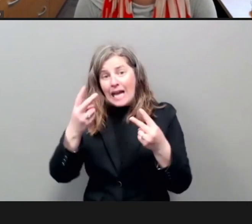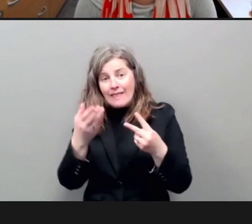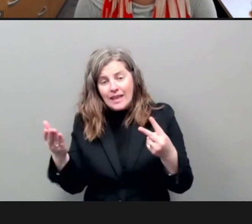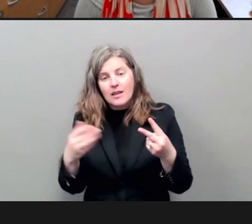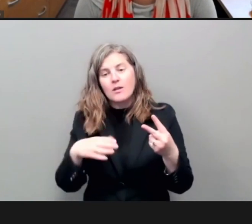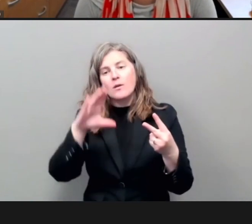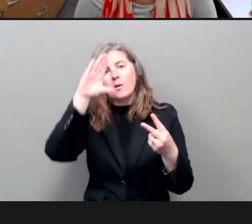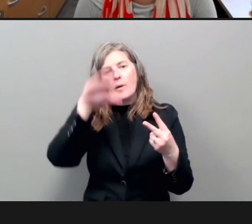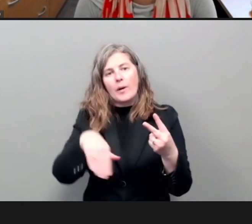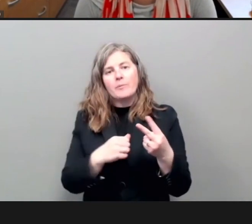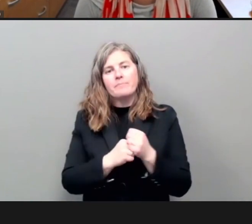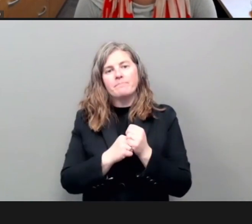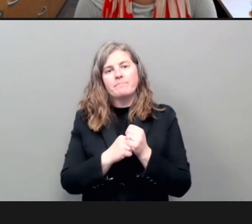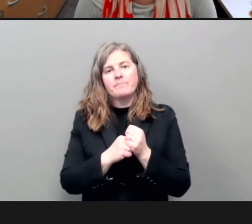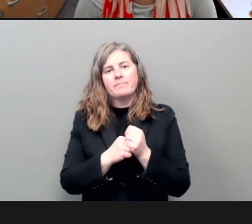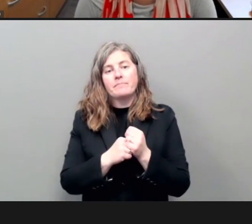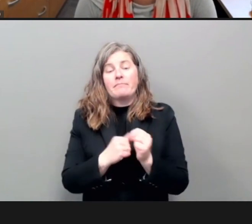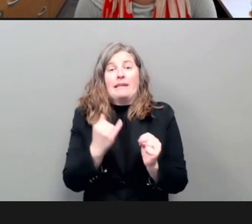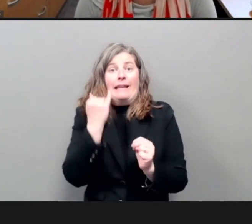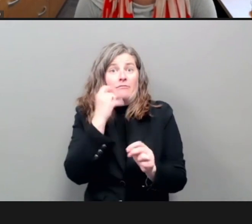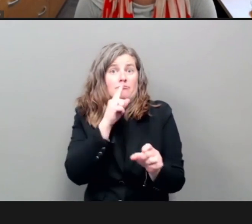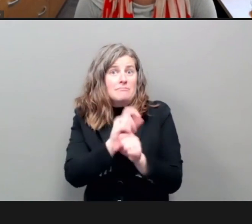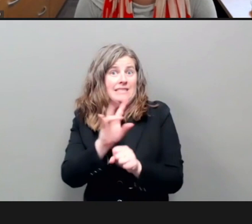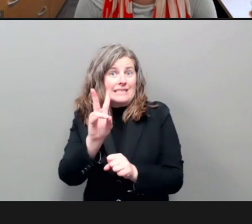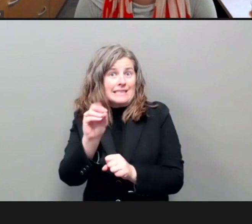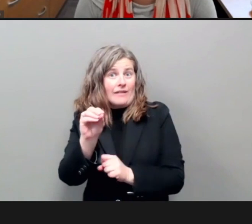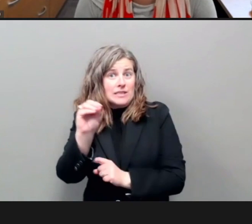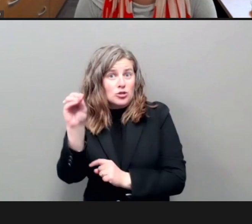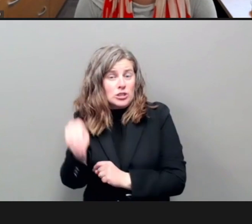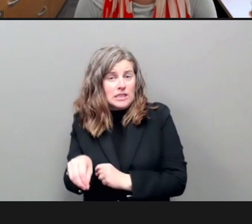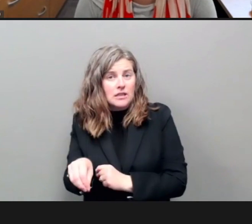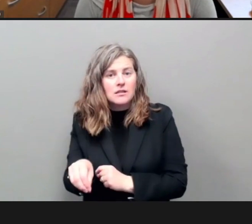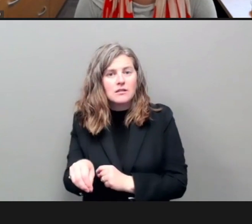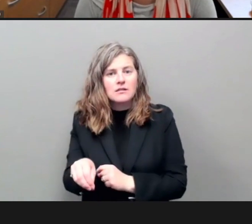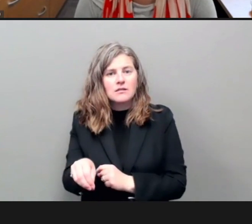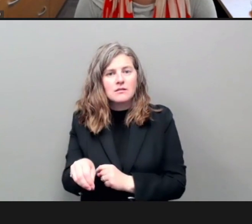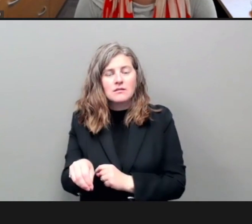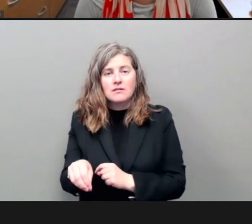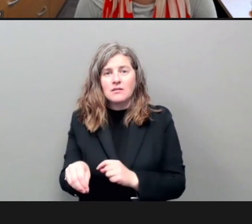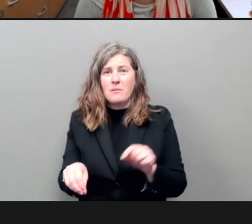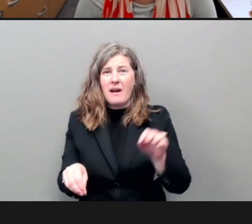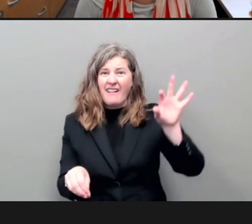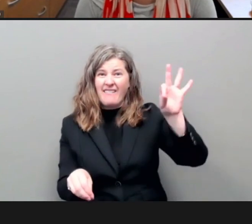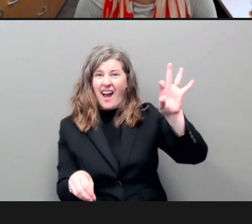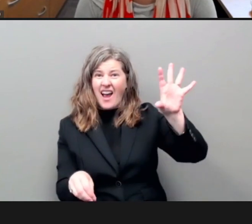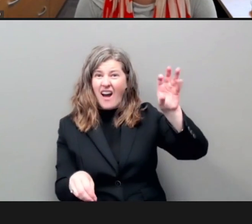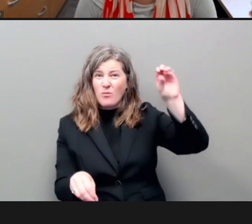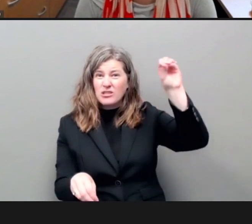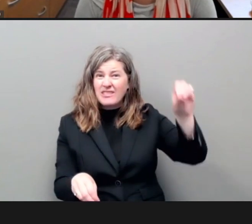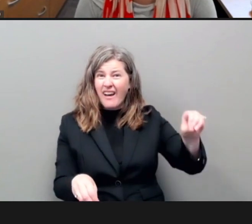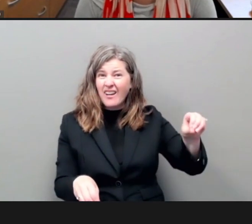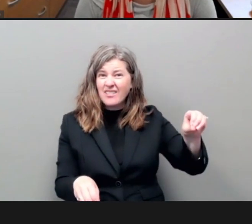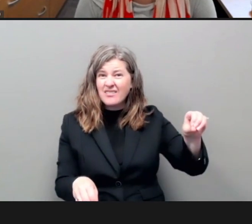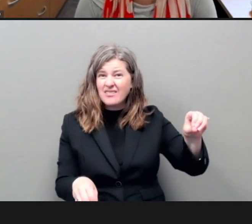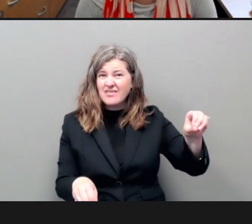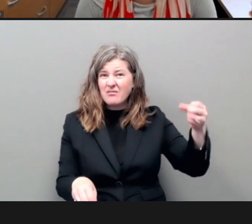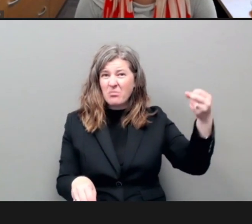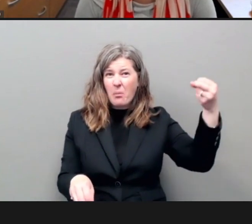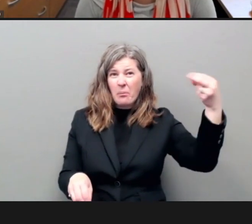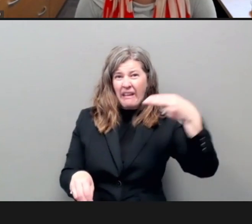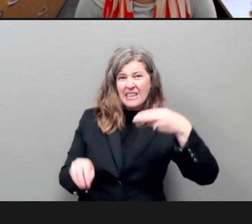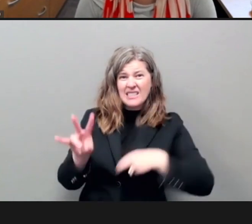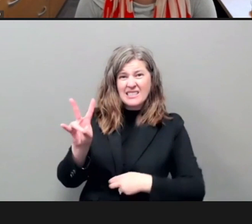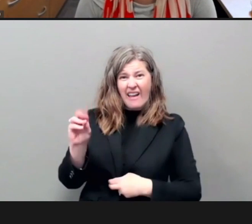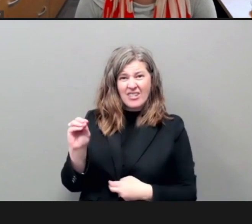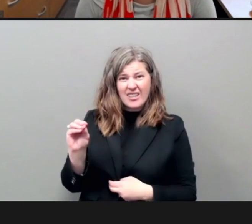know, let's say it was 70%, you know, having a 95% immunity is a lot better than